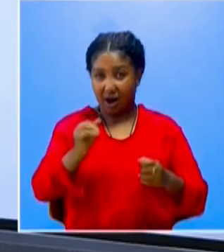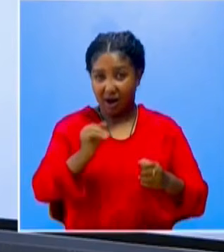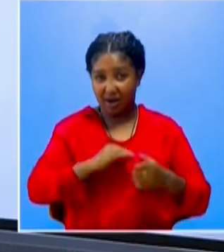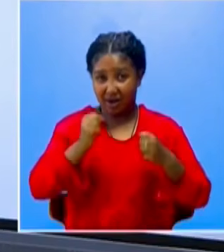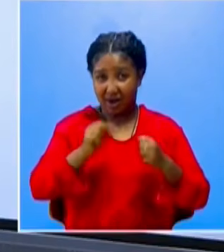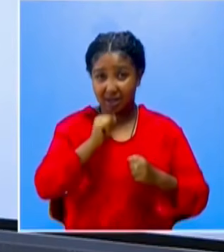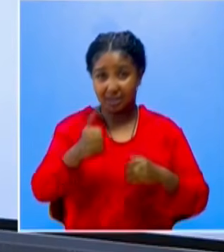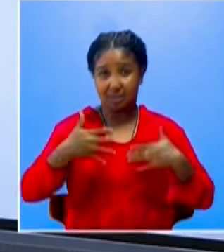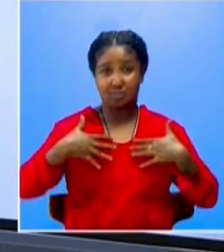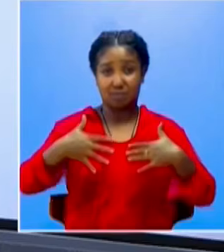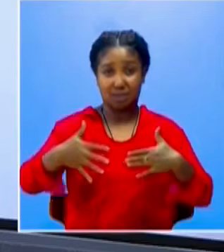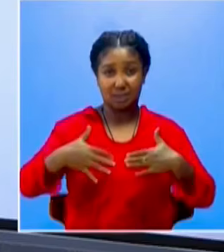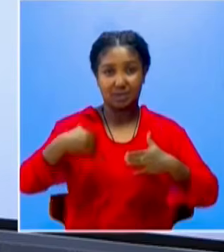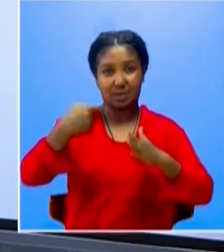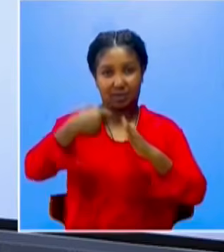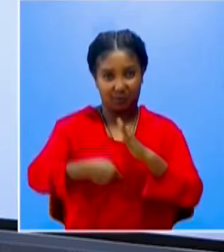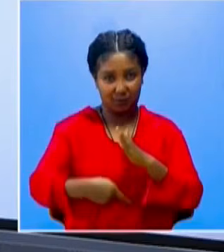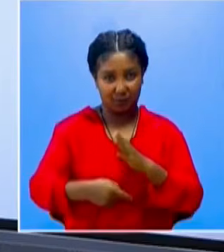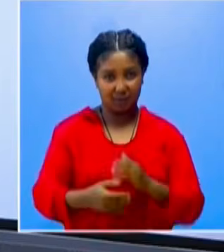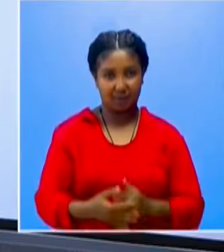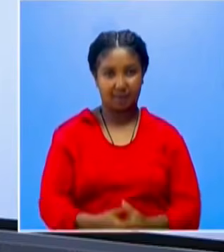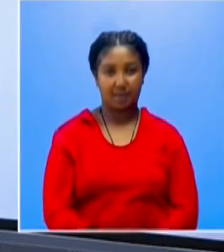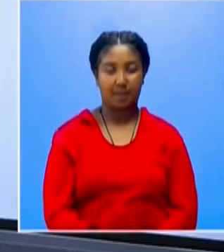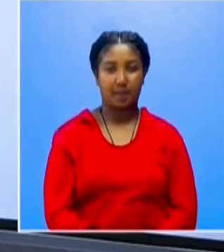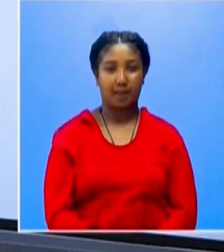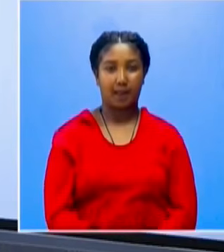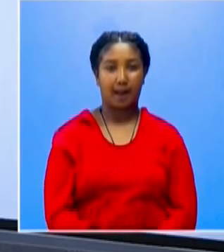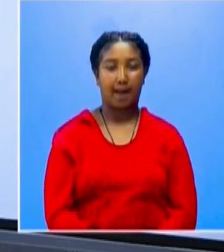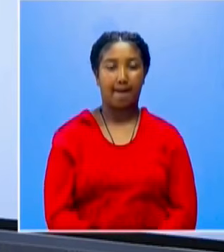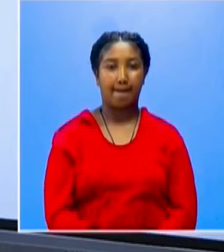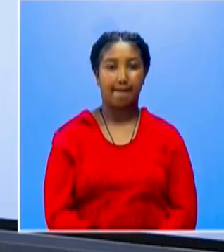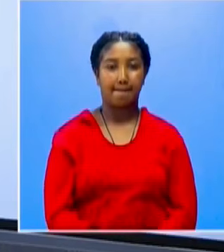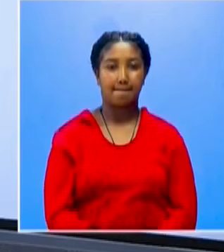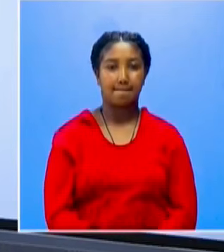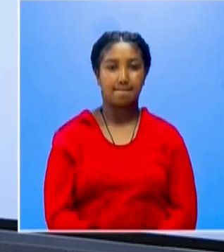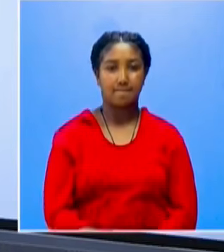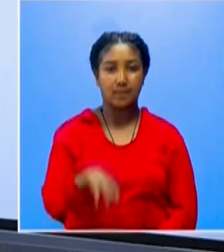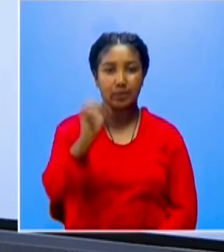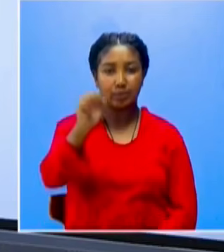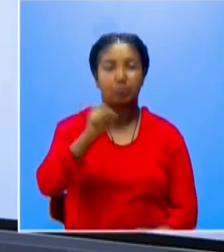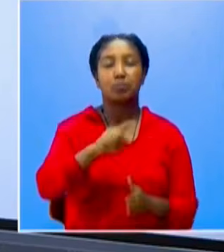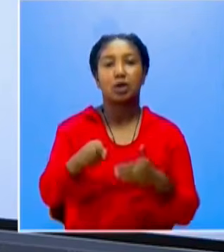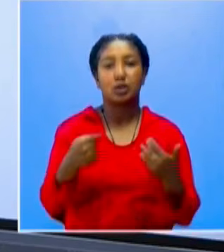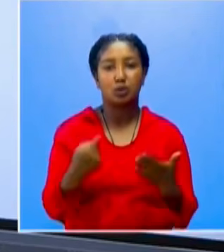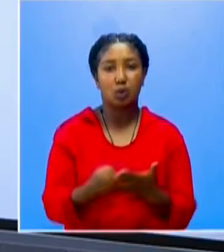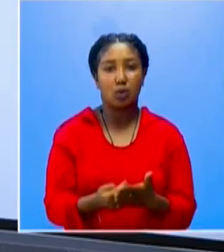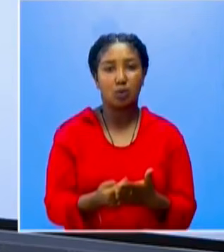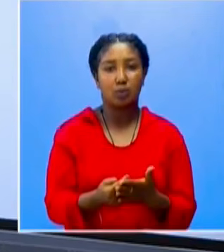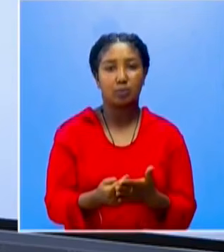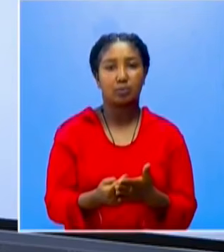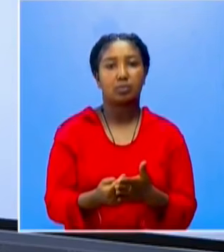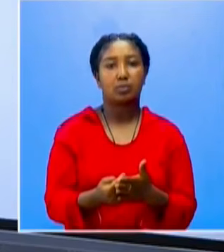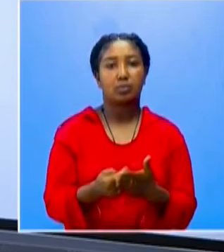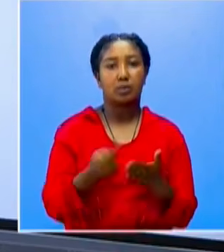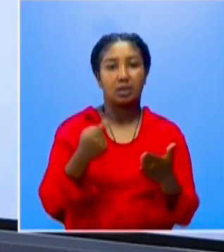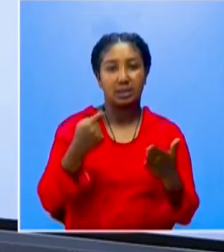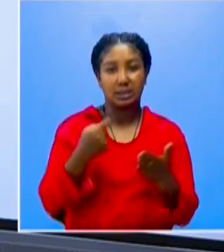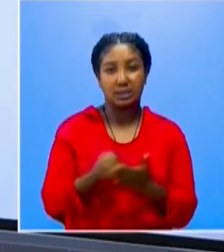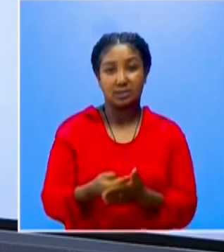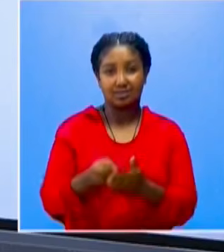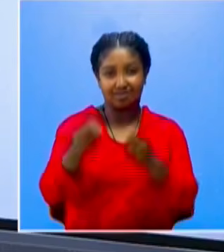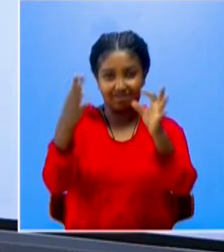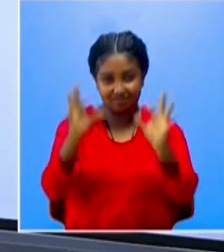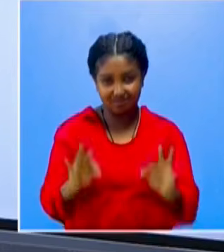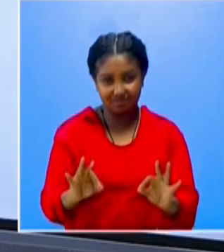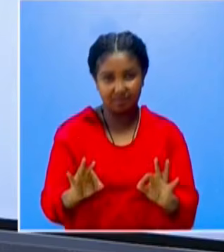right? I can't breathe is the effect. Yes? So, to come up to this pattern, we